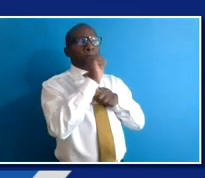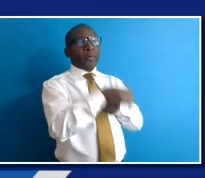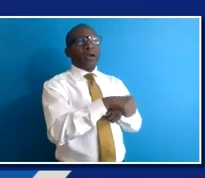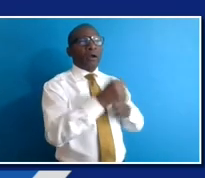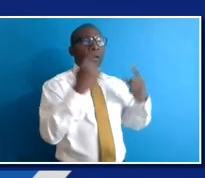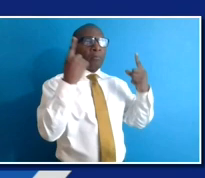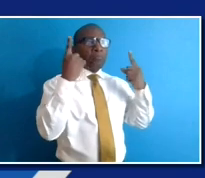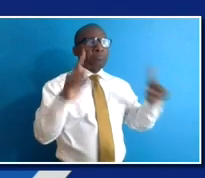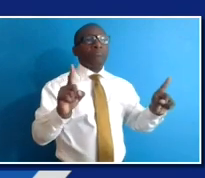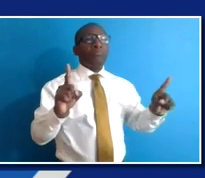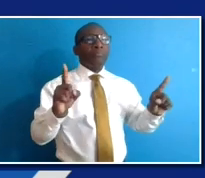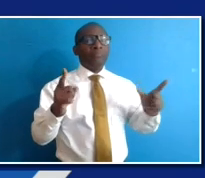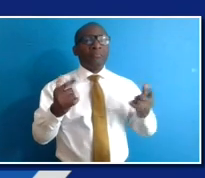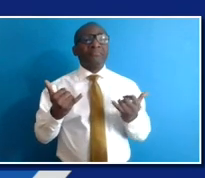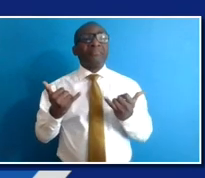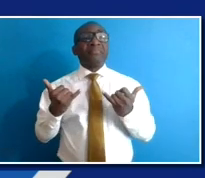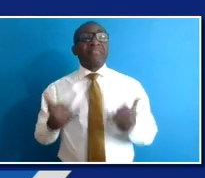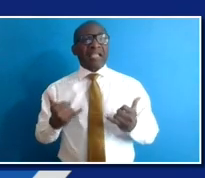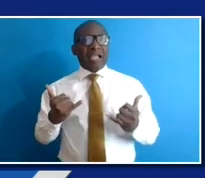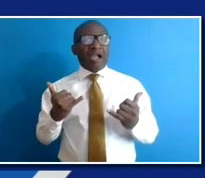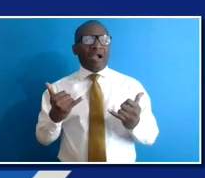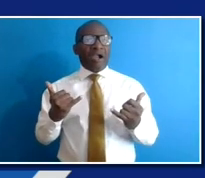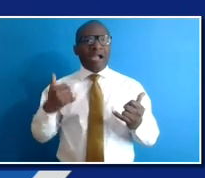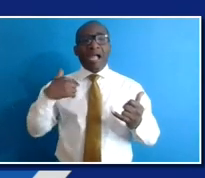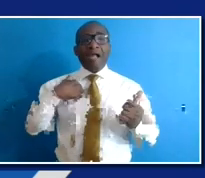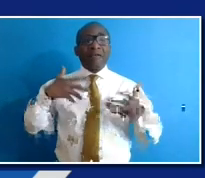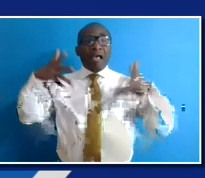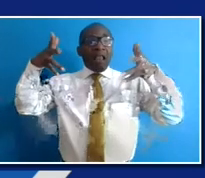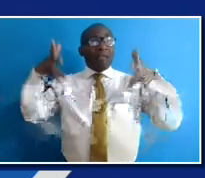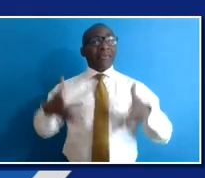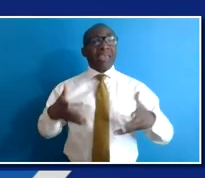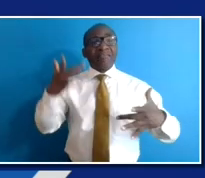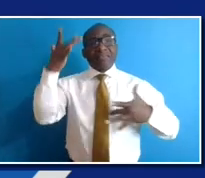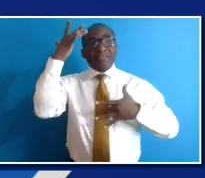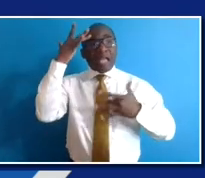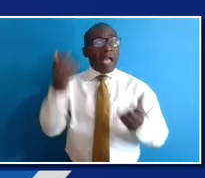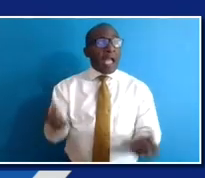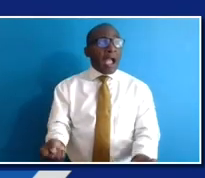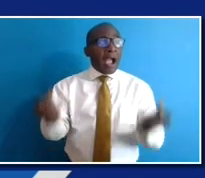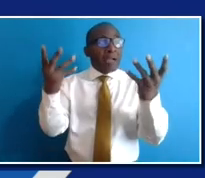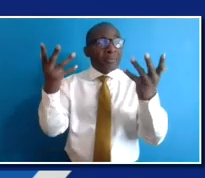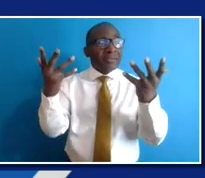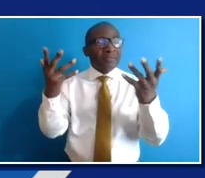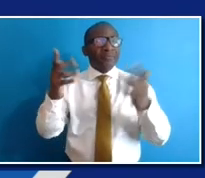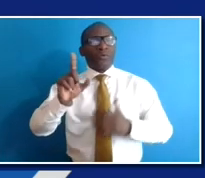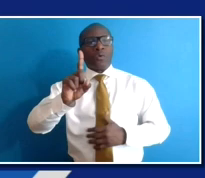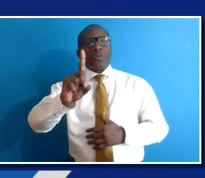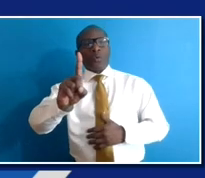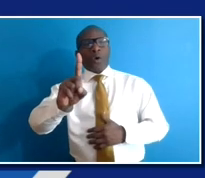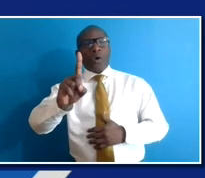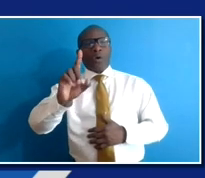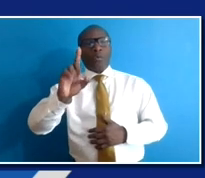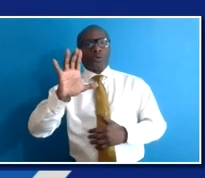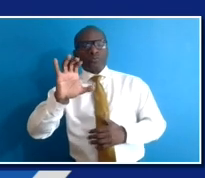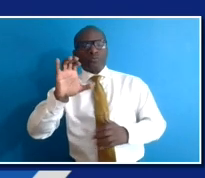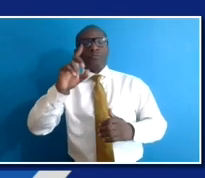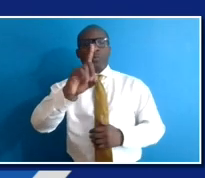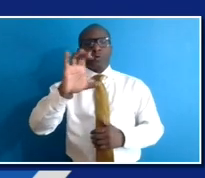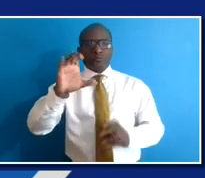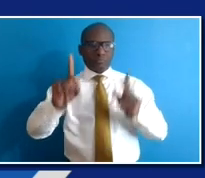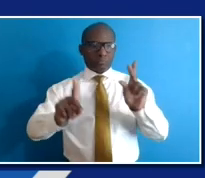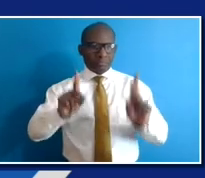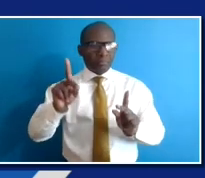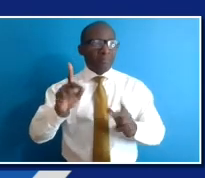people hospitalized. We saw in one of our hospitals where we had an overflow capacity 2 months ago, we're now down about 6